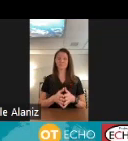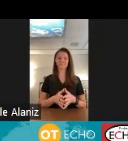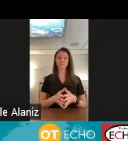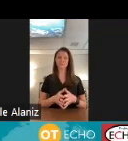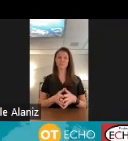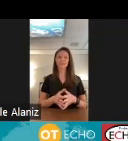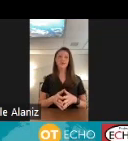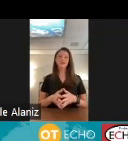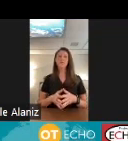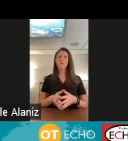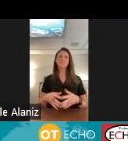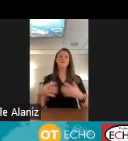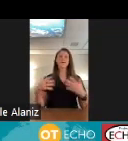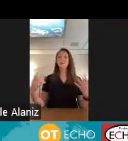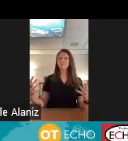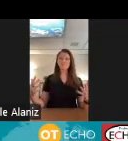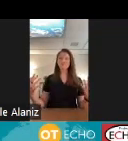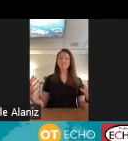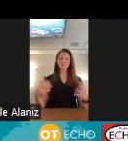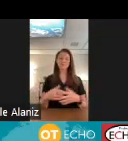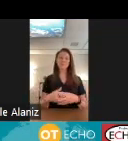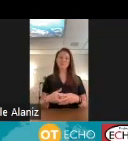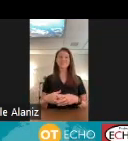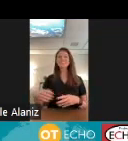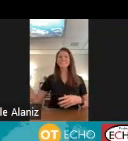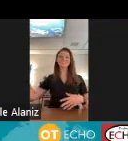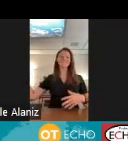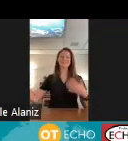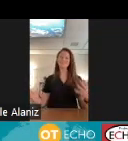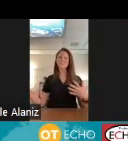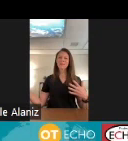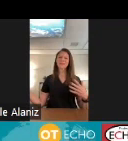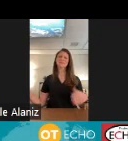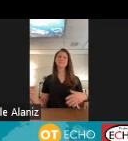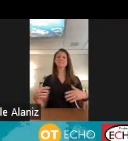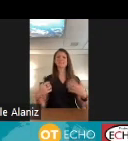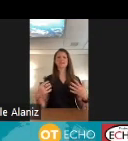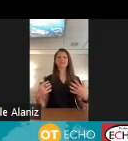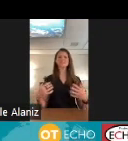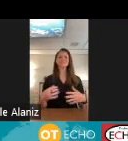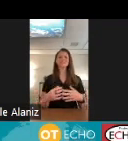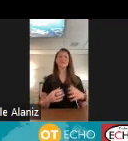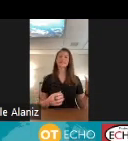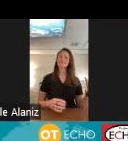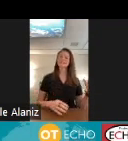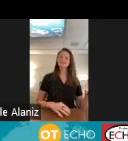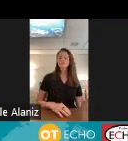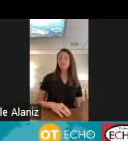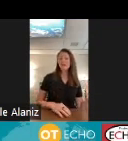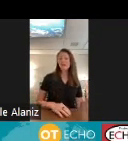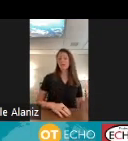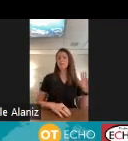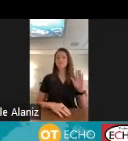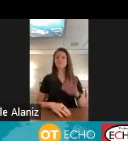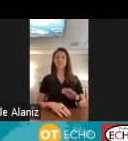on presenting with you. Or I'm also here working at my clinic, and sometimes there's background noise that comes, but I can tune